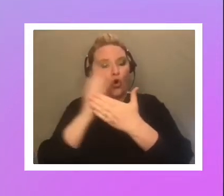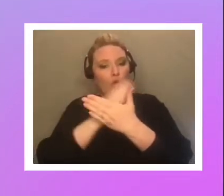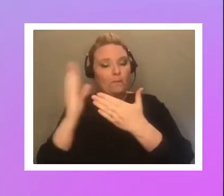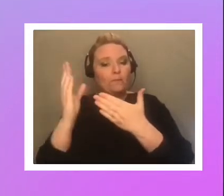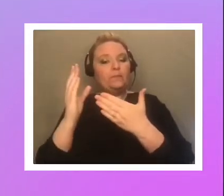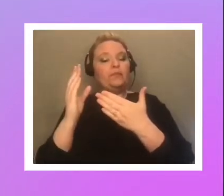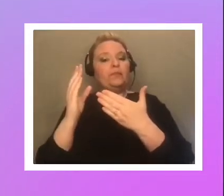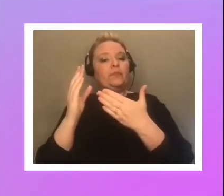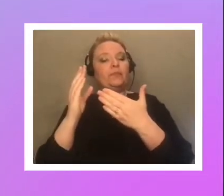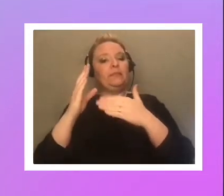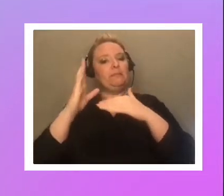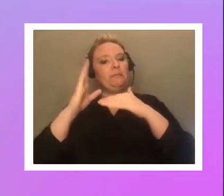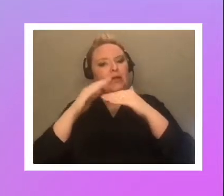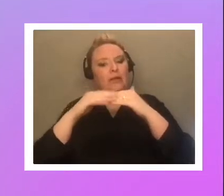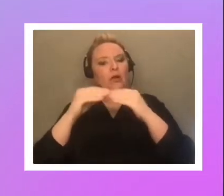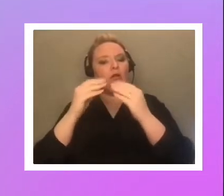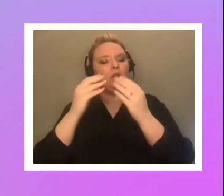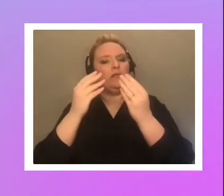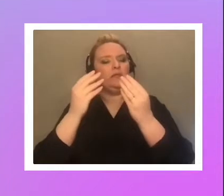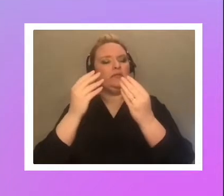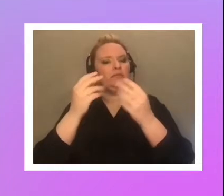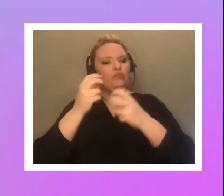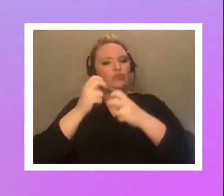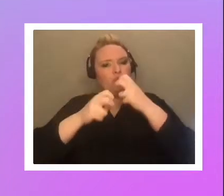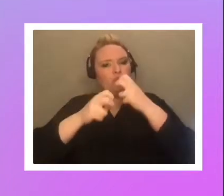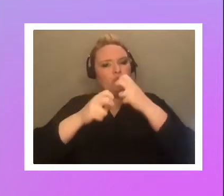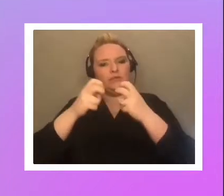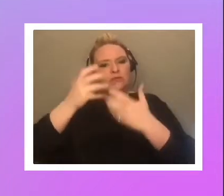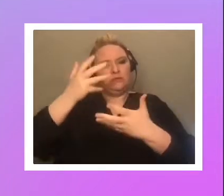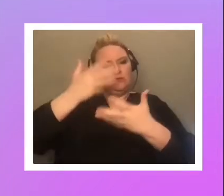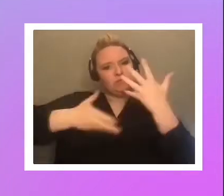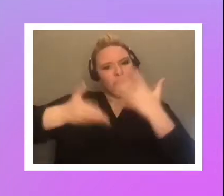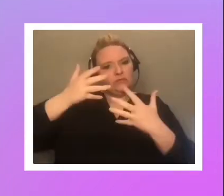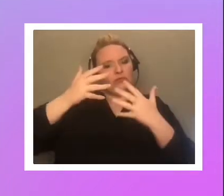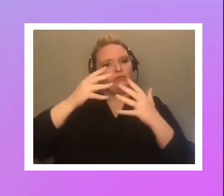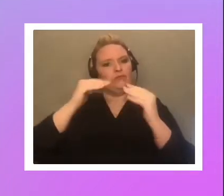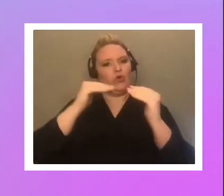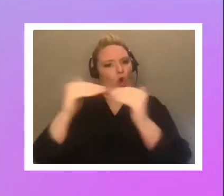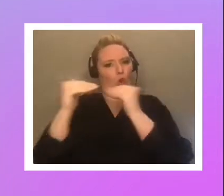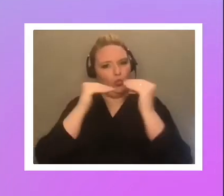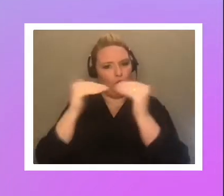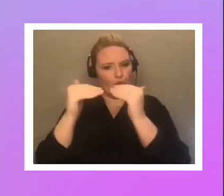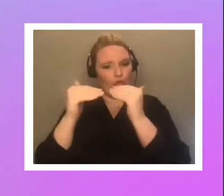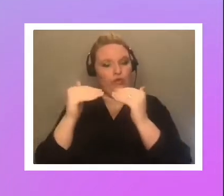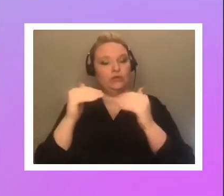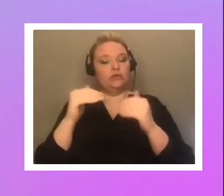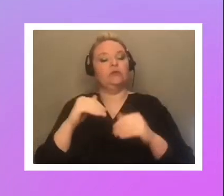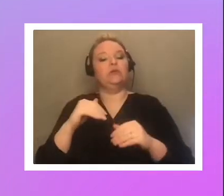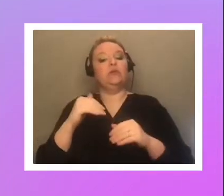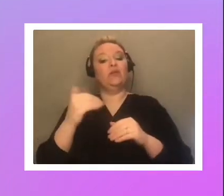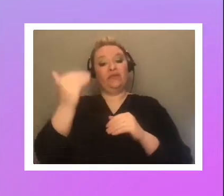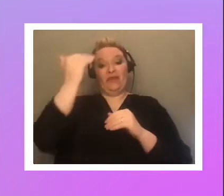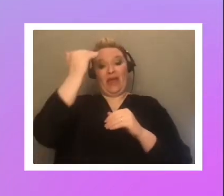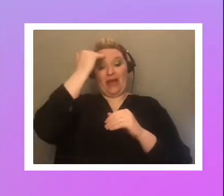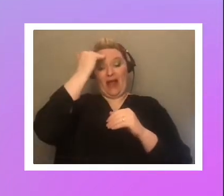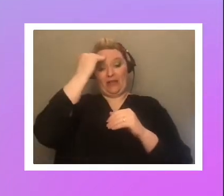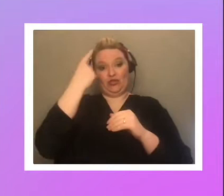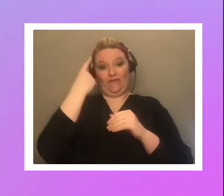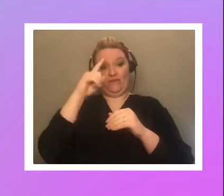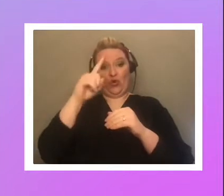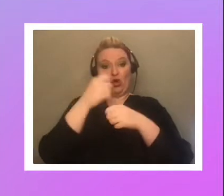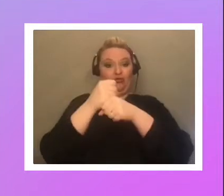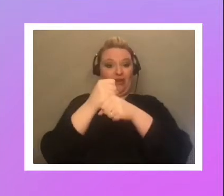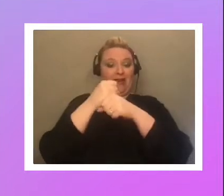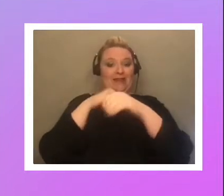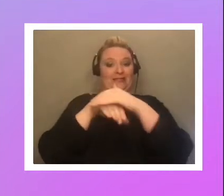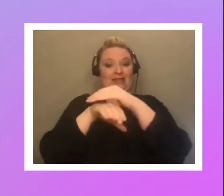and minimal friction among your coworkers, the knowledge of building in